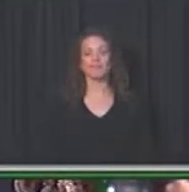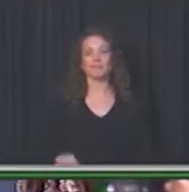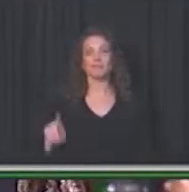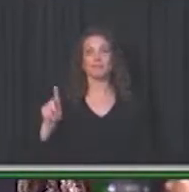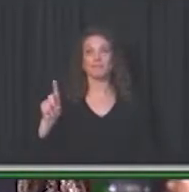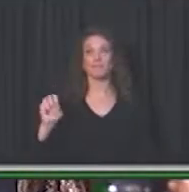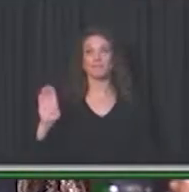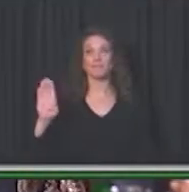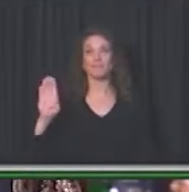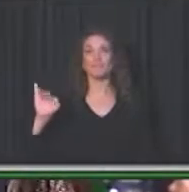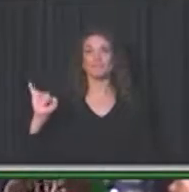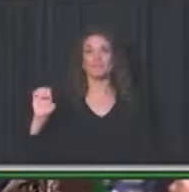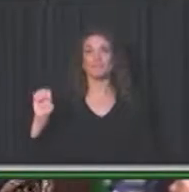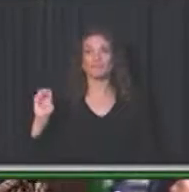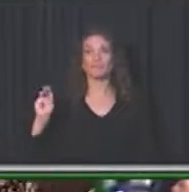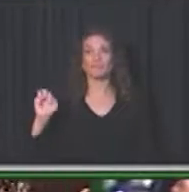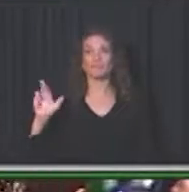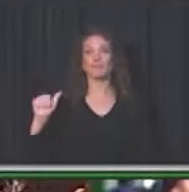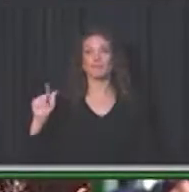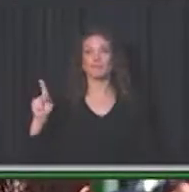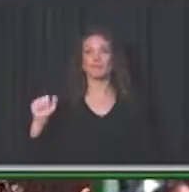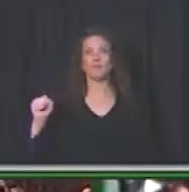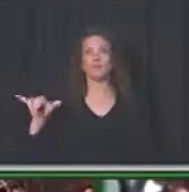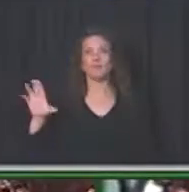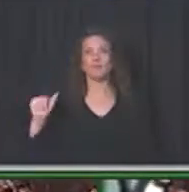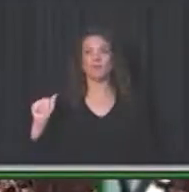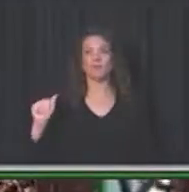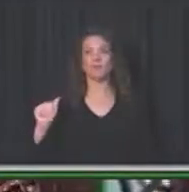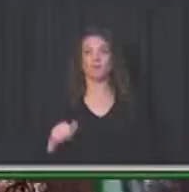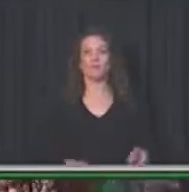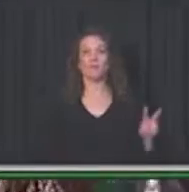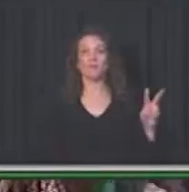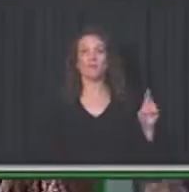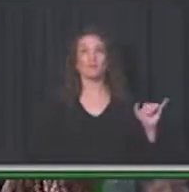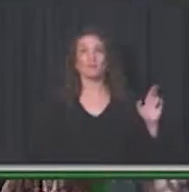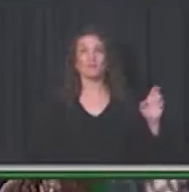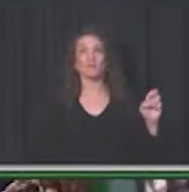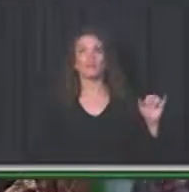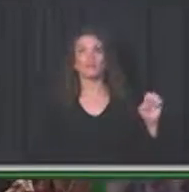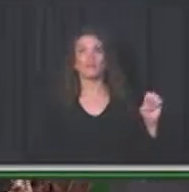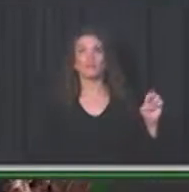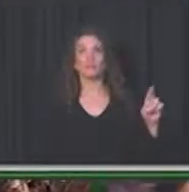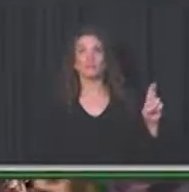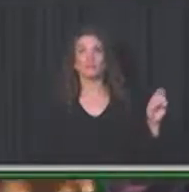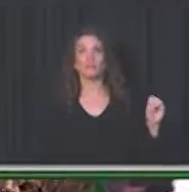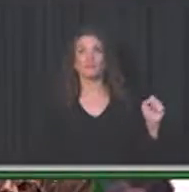Debbie Morikawa. Valerie Russell.